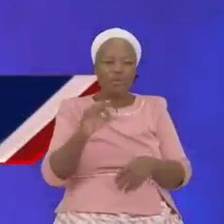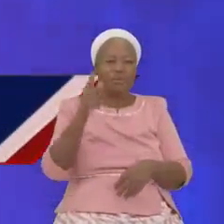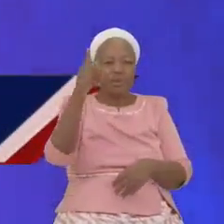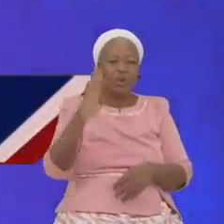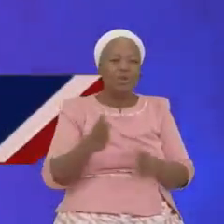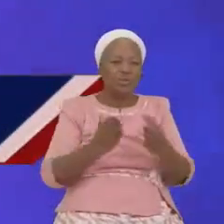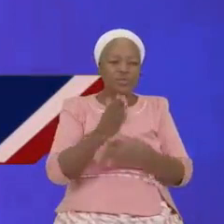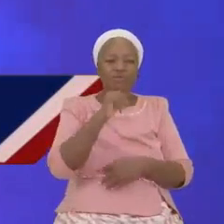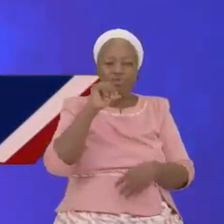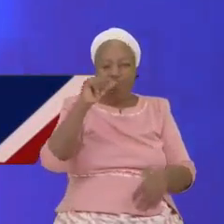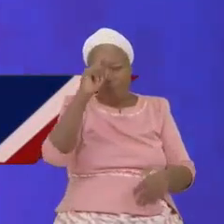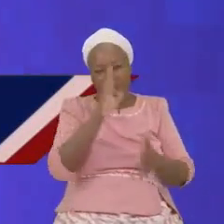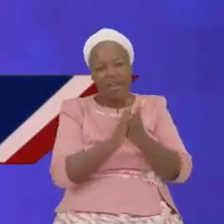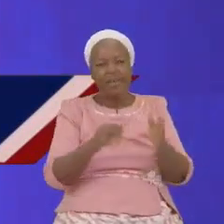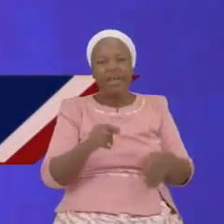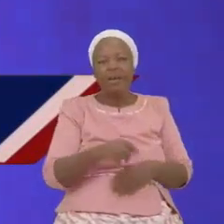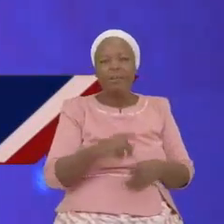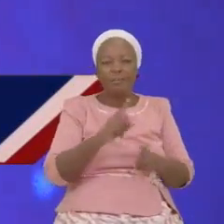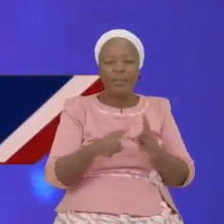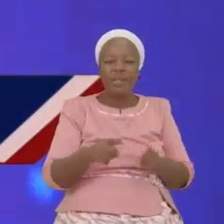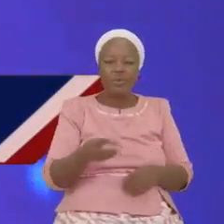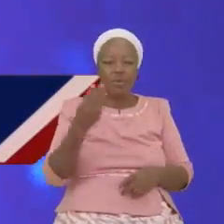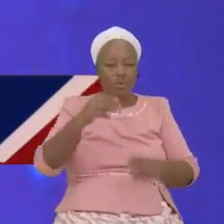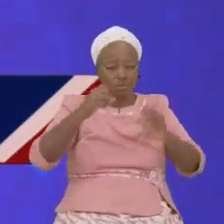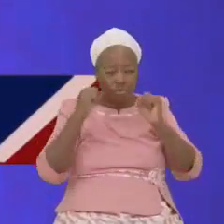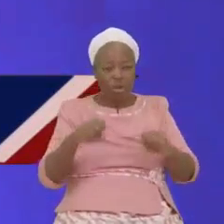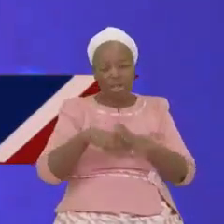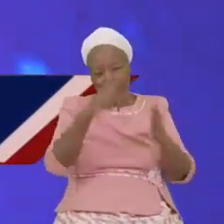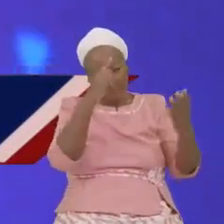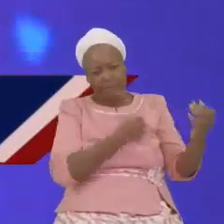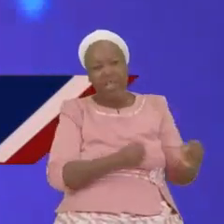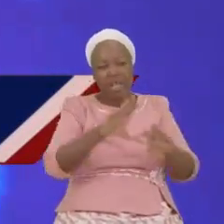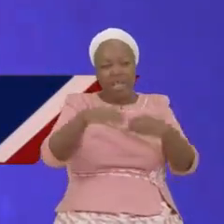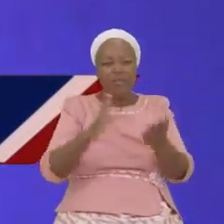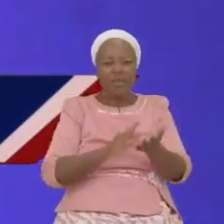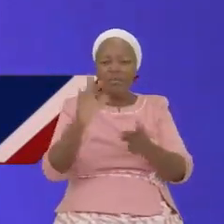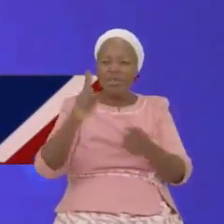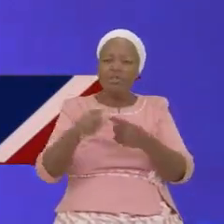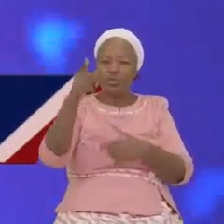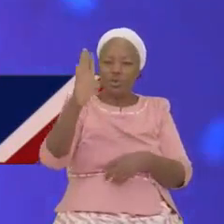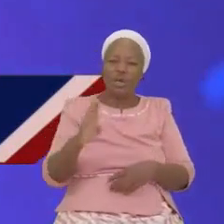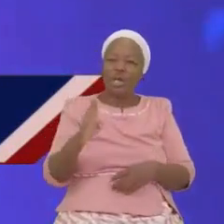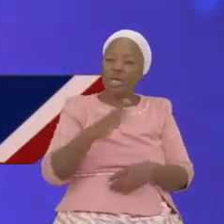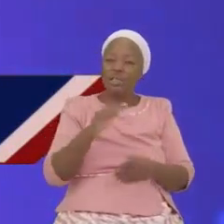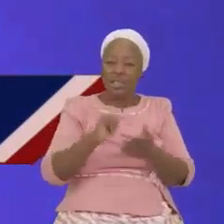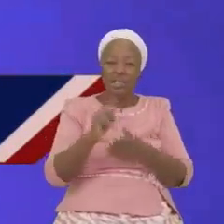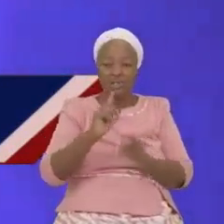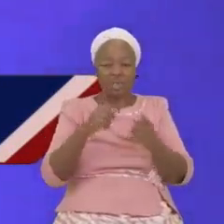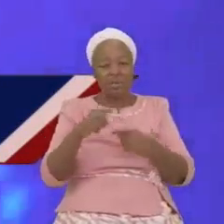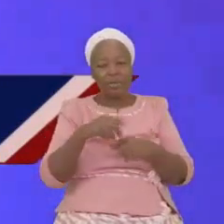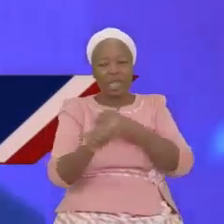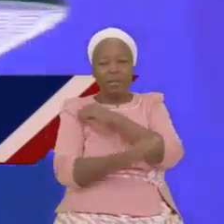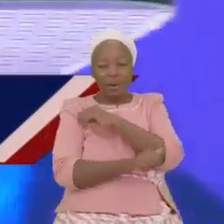God through unbelief, but he was strong in faith, giving glory to God. That's talking about Abraham.